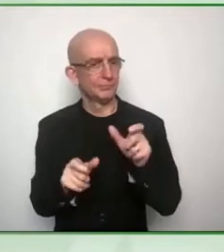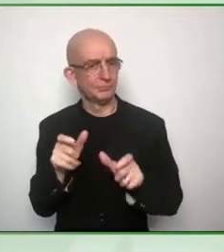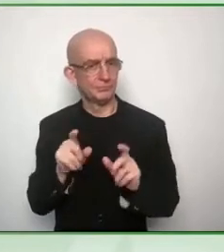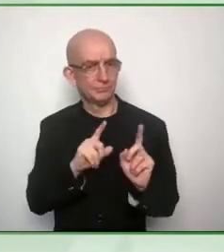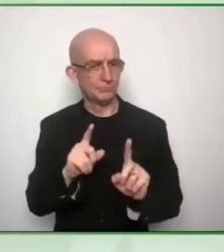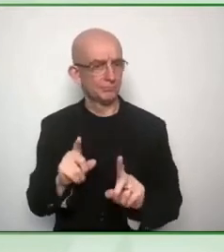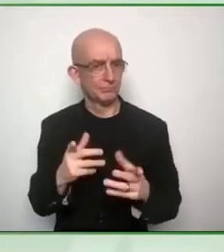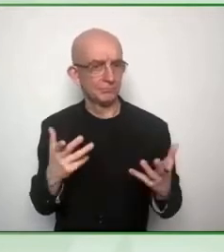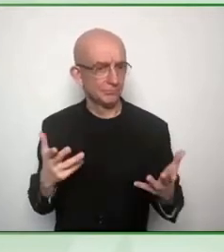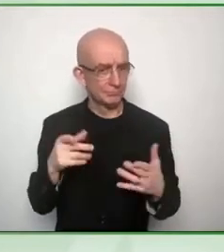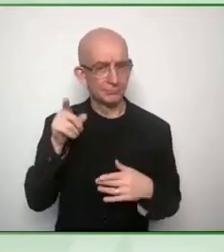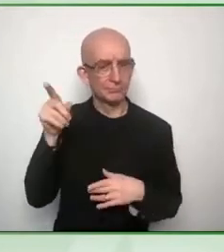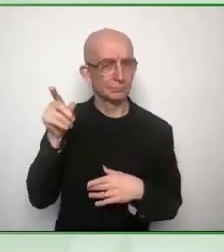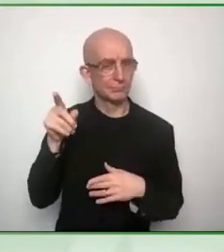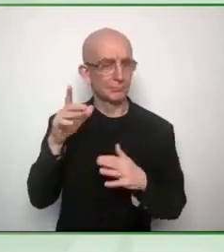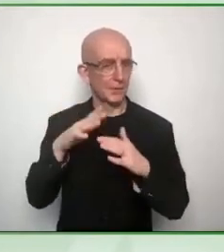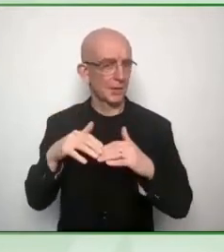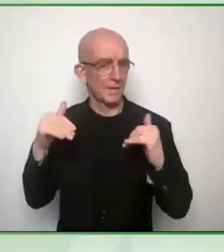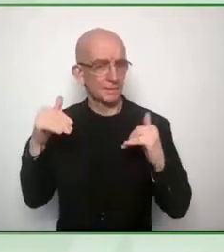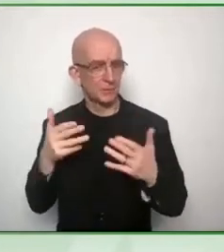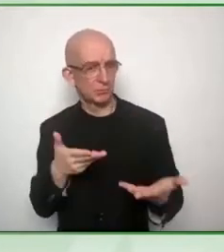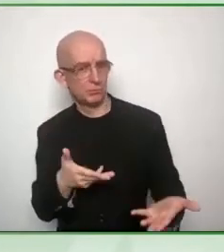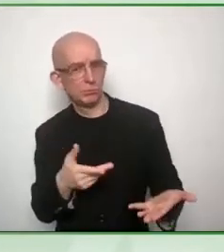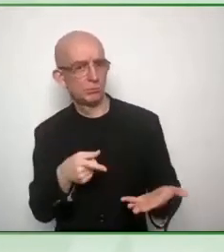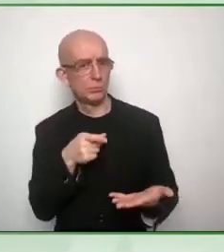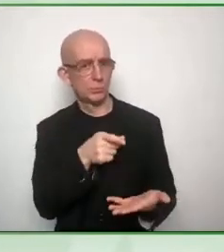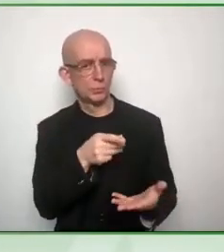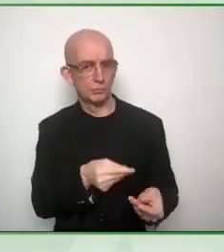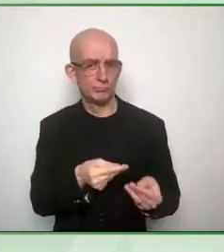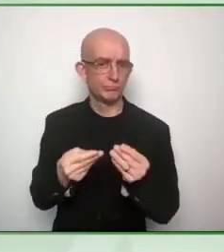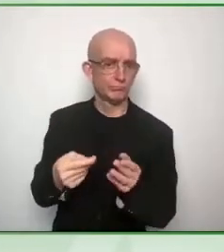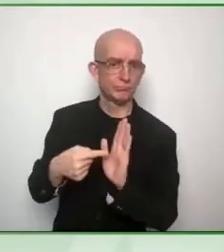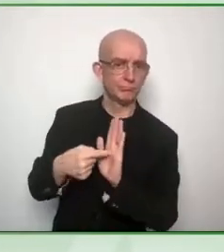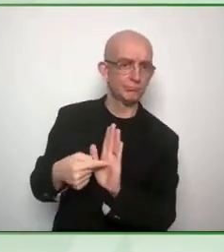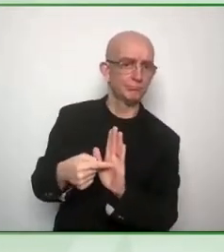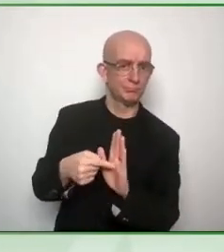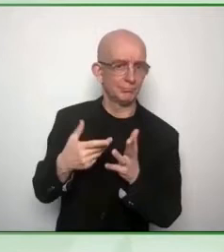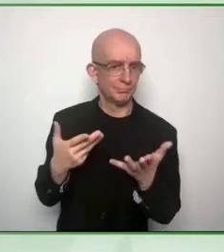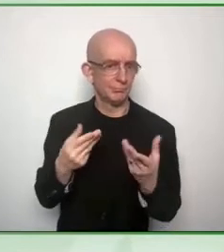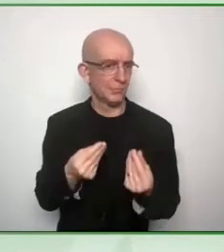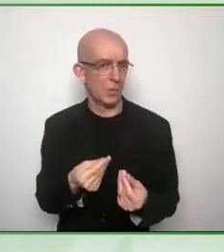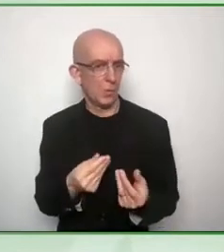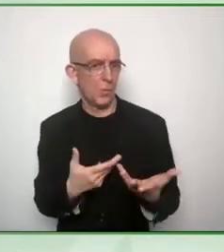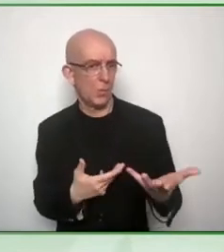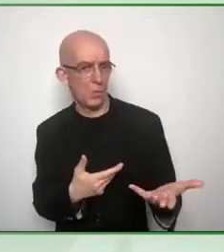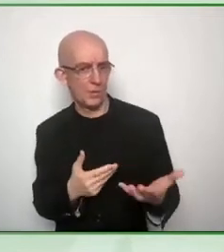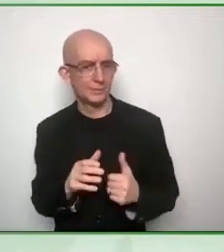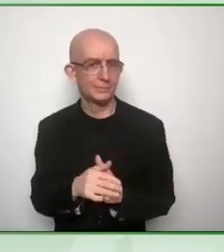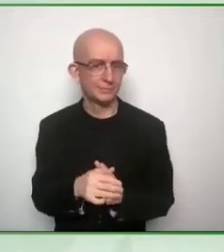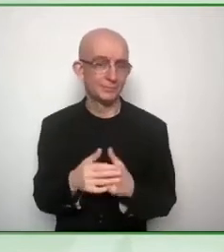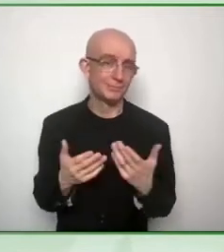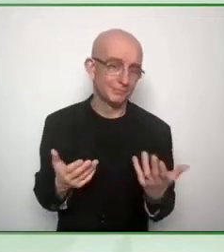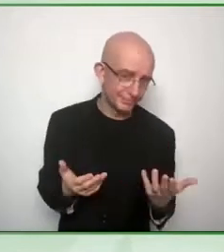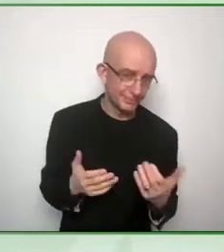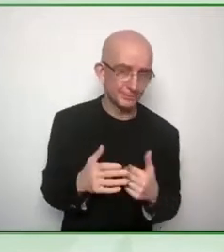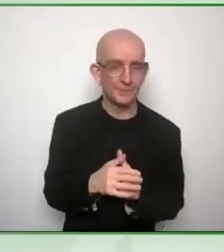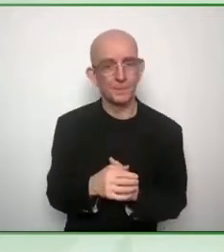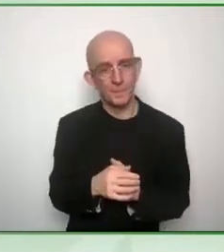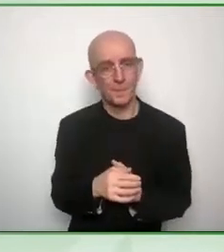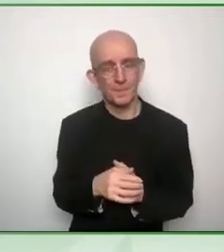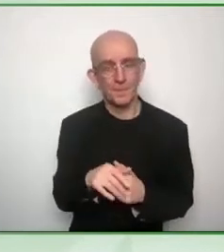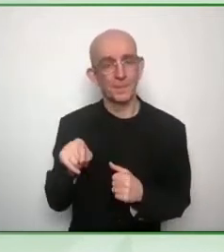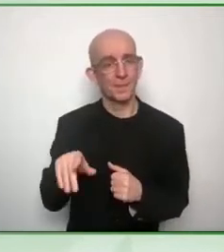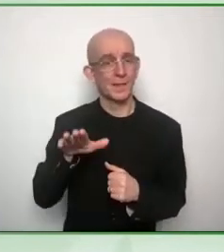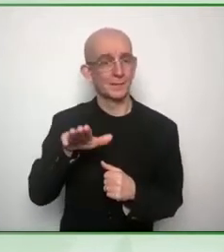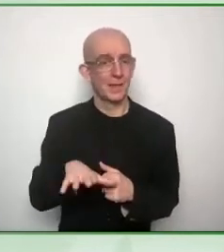comes to accessibility. The way that you are in Austria, for instance. So there's still a lot of learning that has to